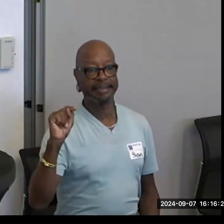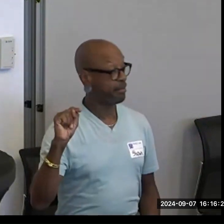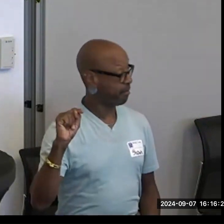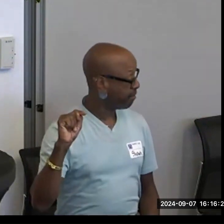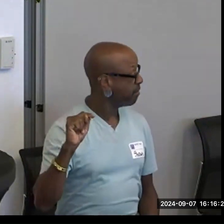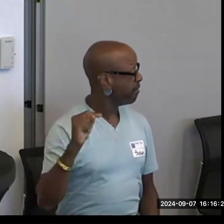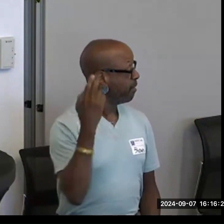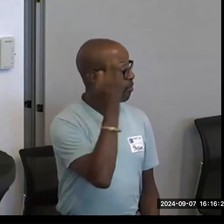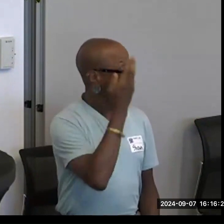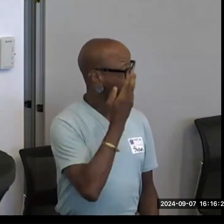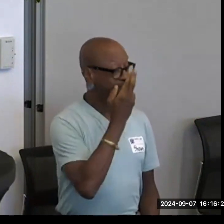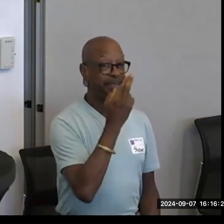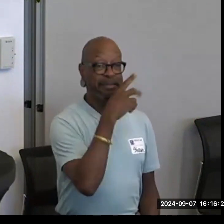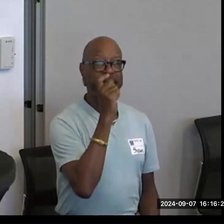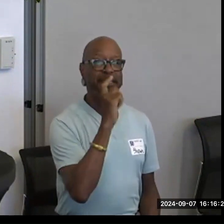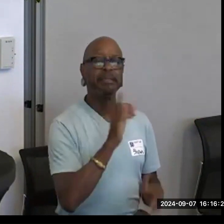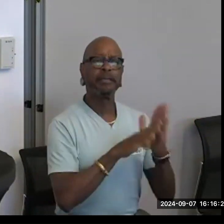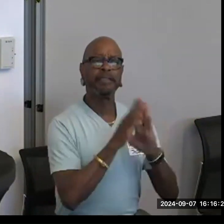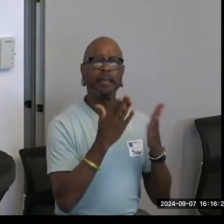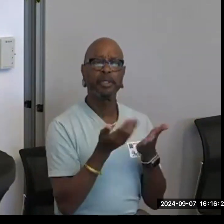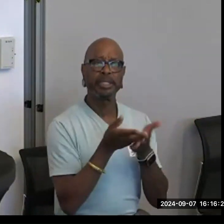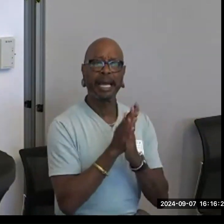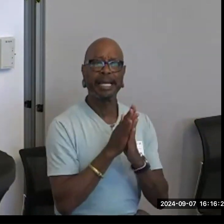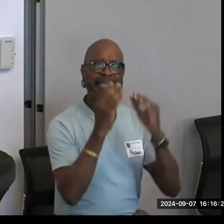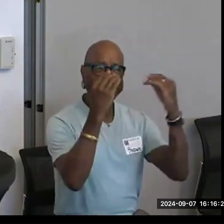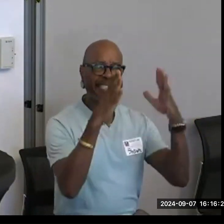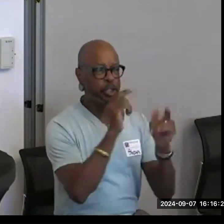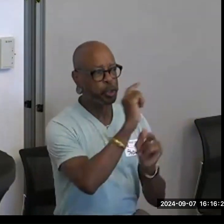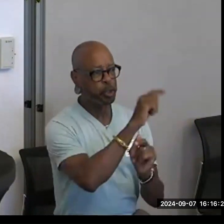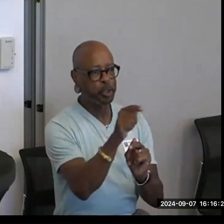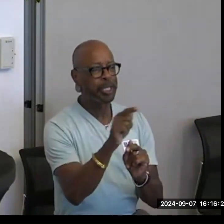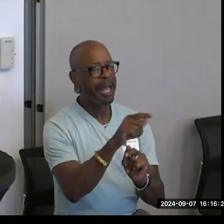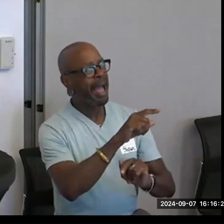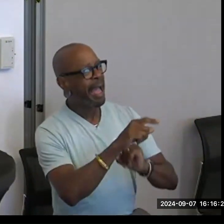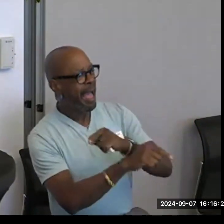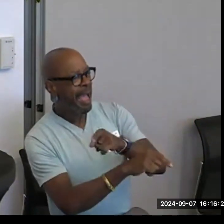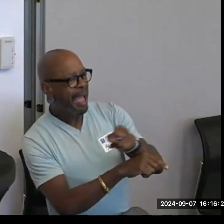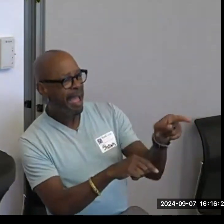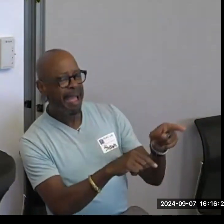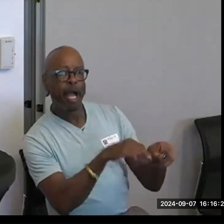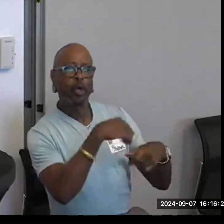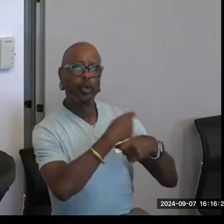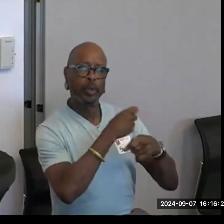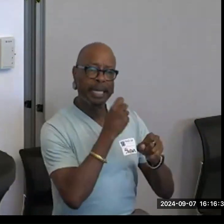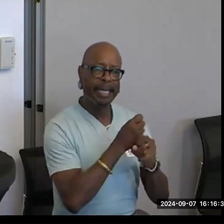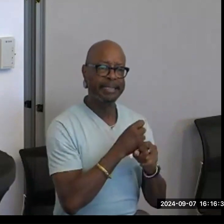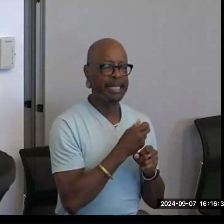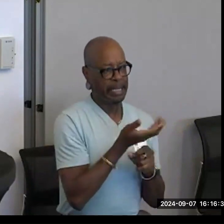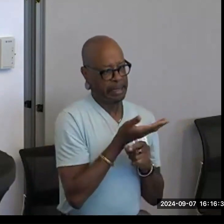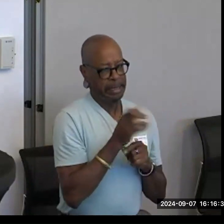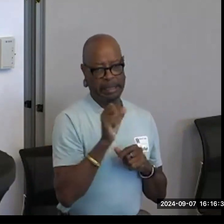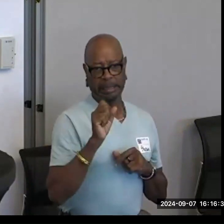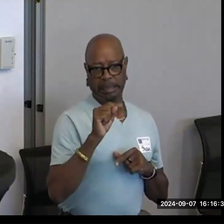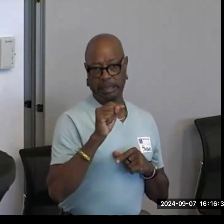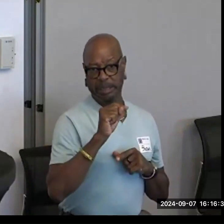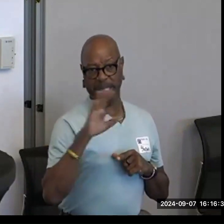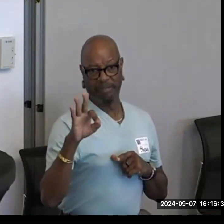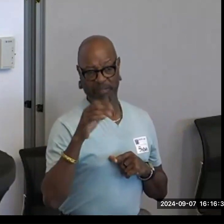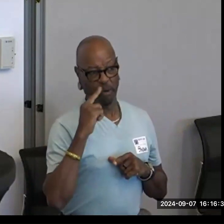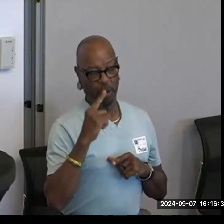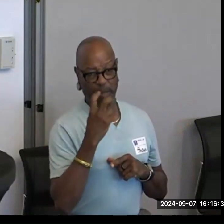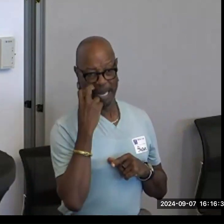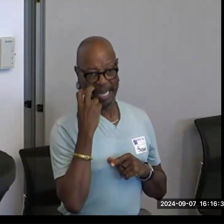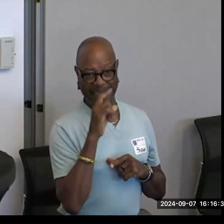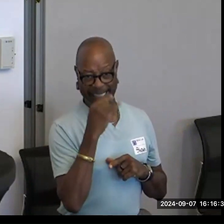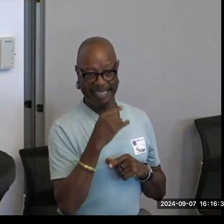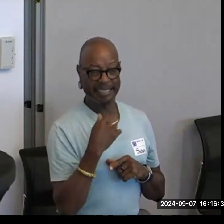is because when the developers ask teachers, how do you create stuff for blind kids?